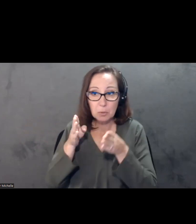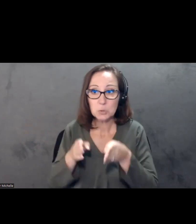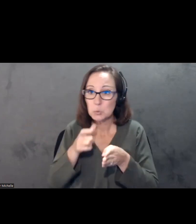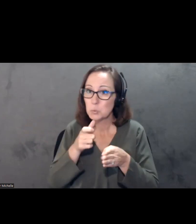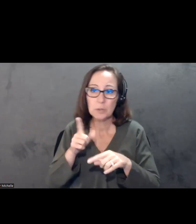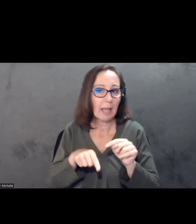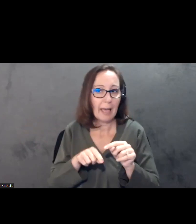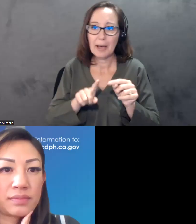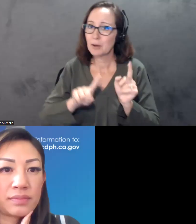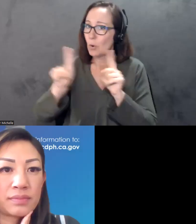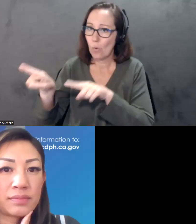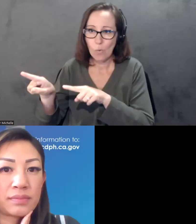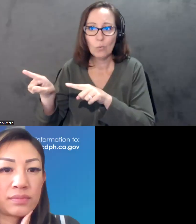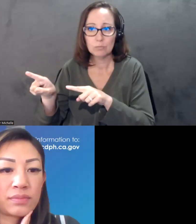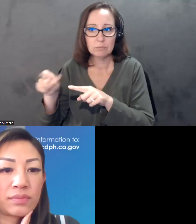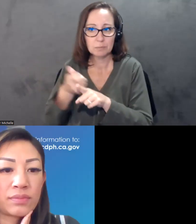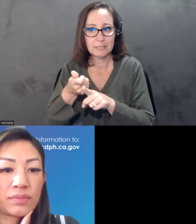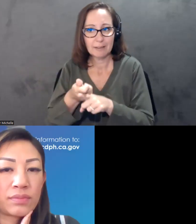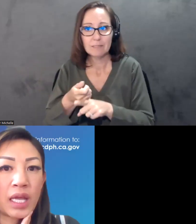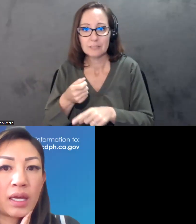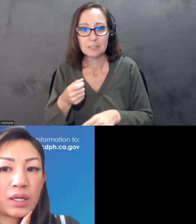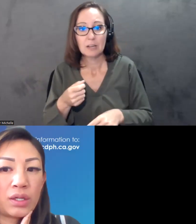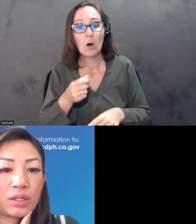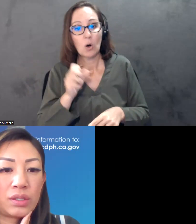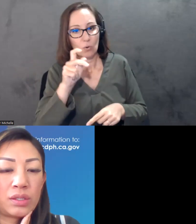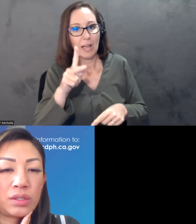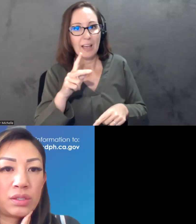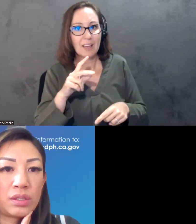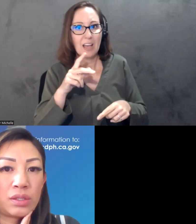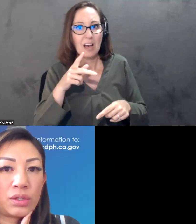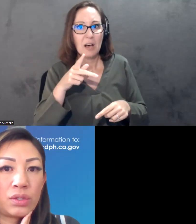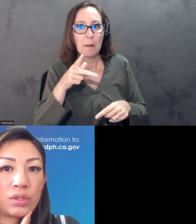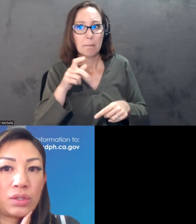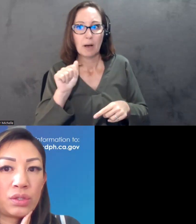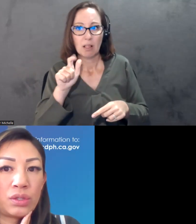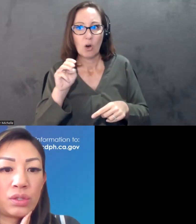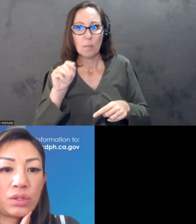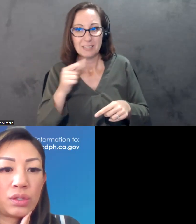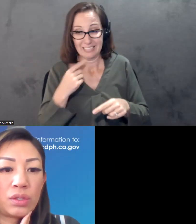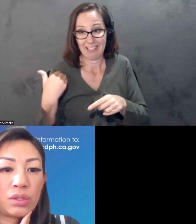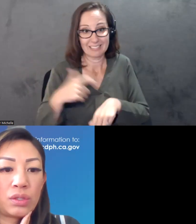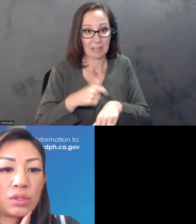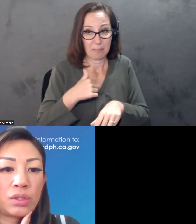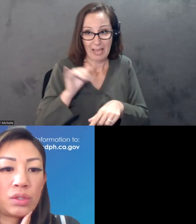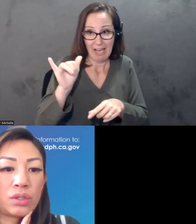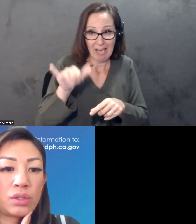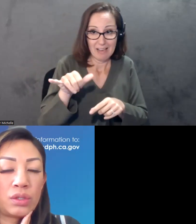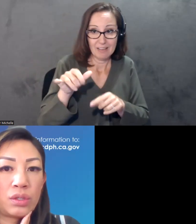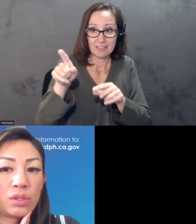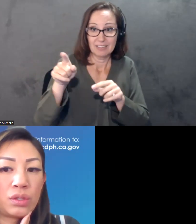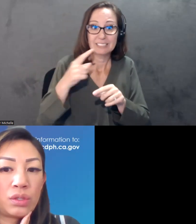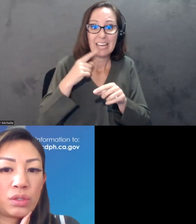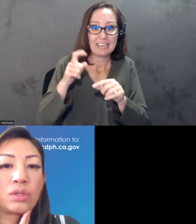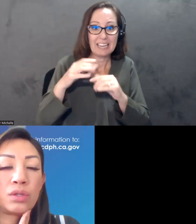able to make it to a physical site. Okay. Last time that I did, said that we needed at least 10